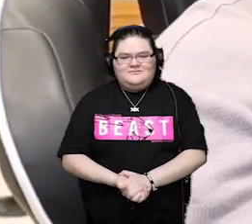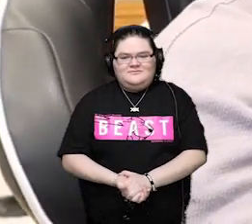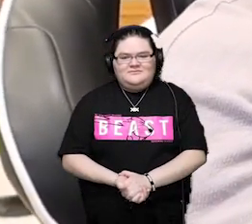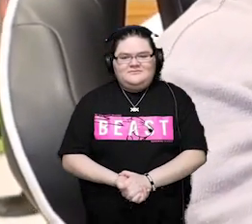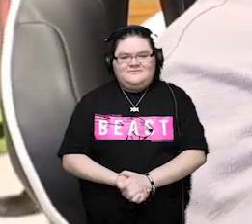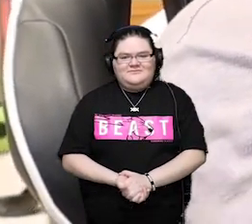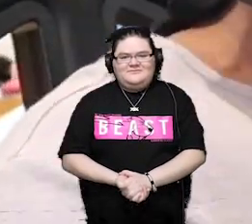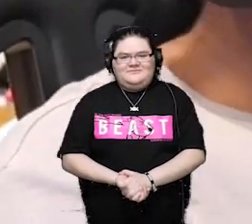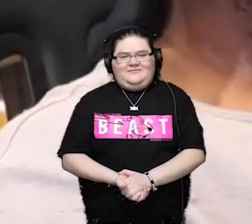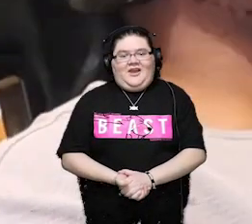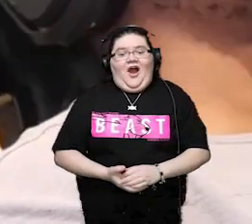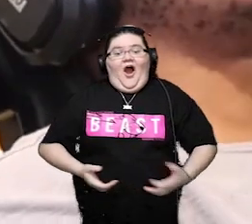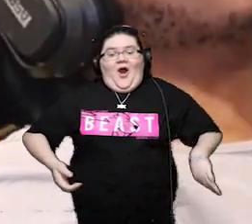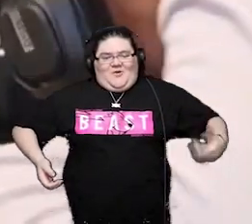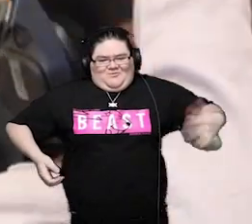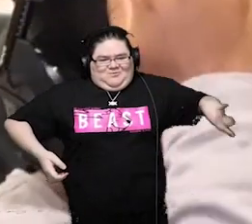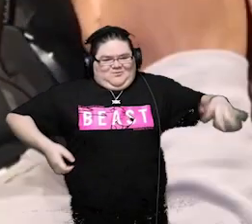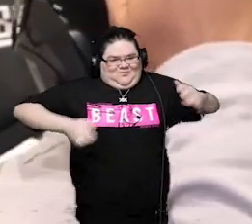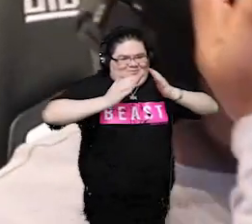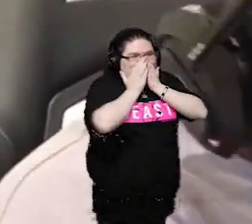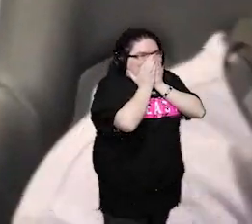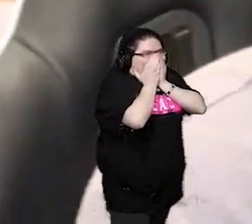Mm-hmm. Fucking hell. Oh!